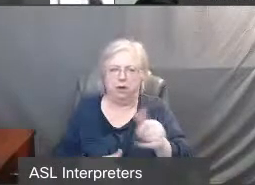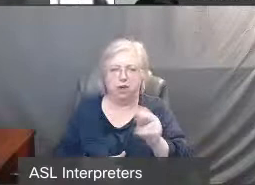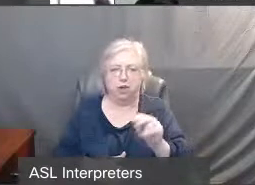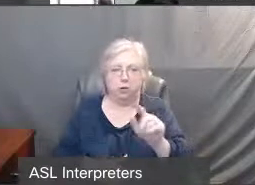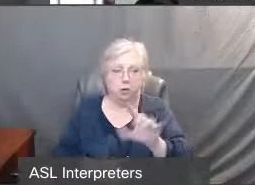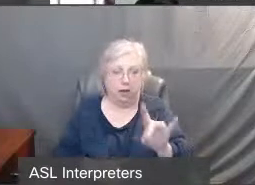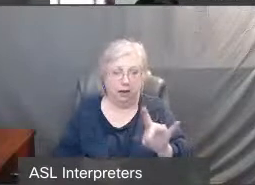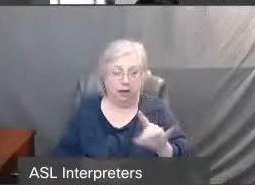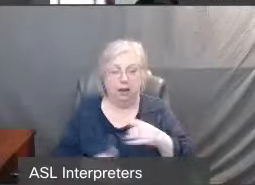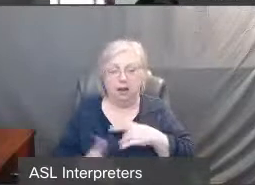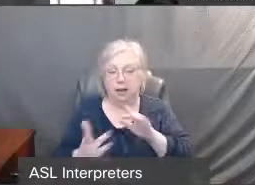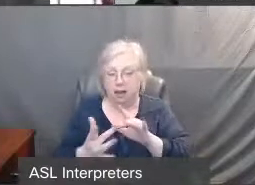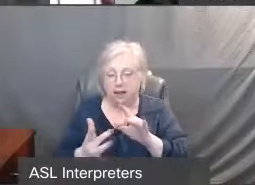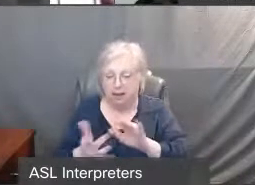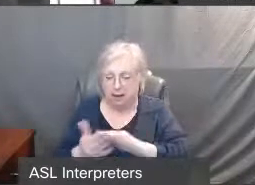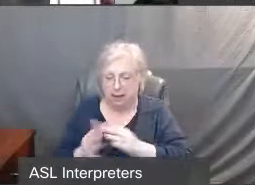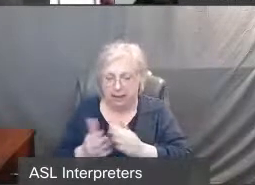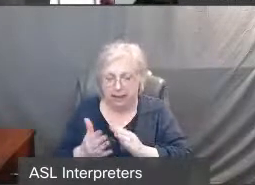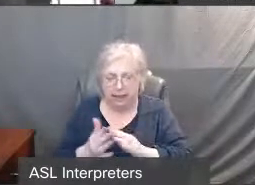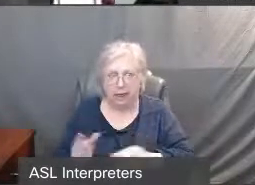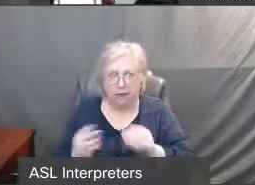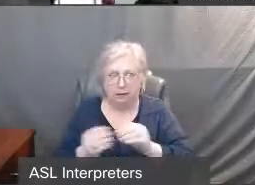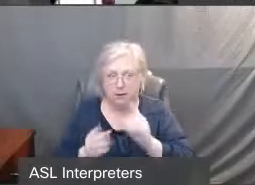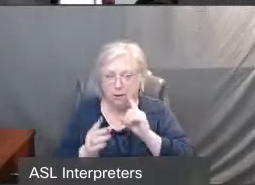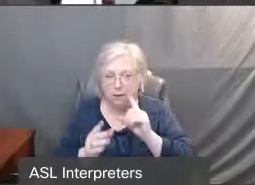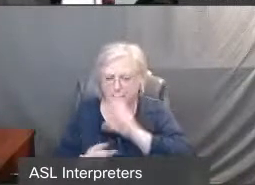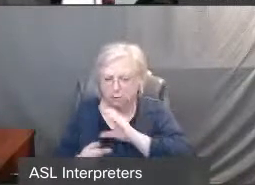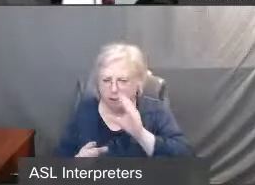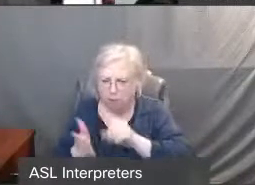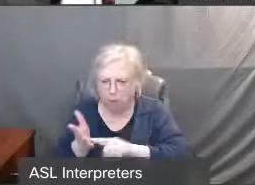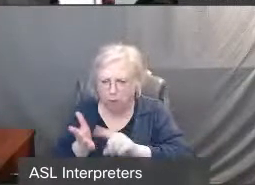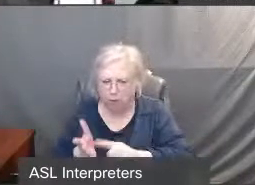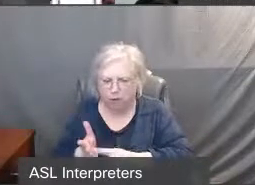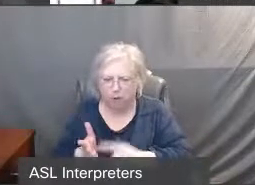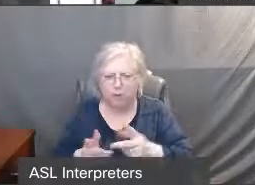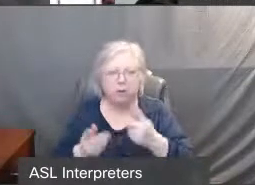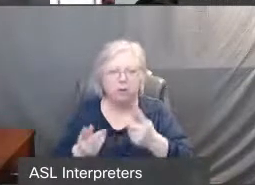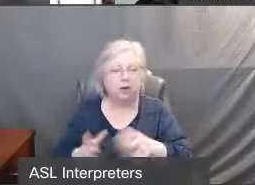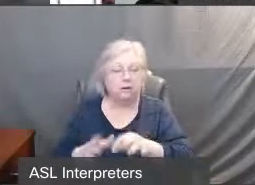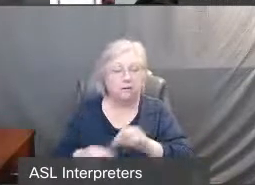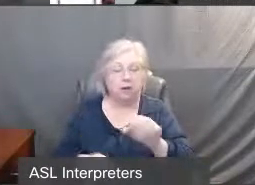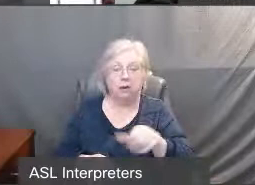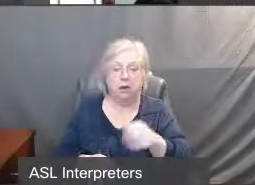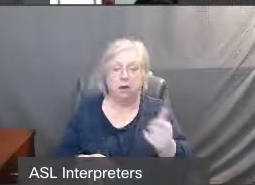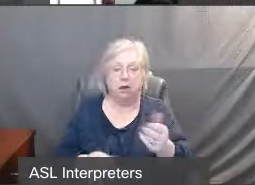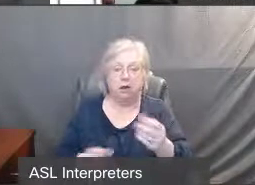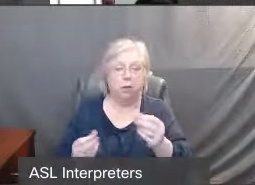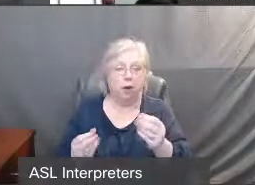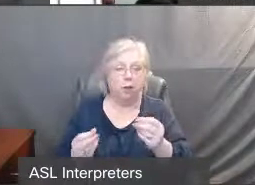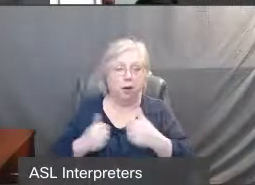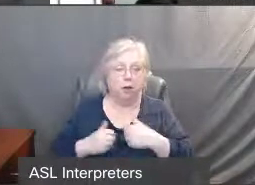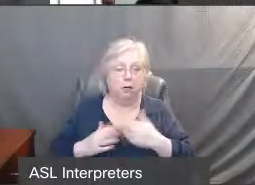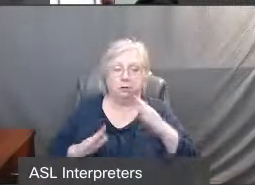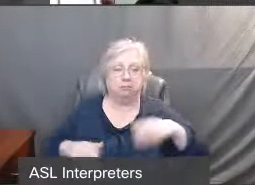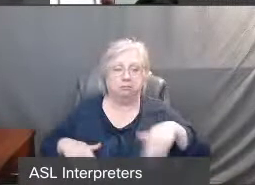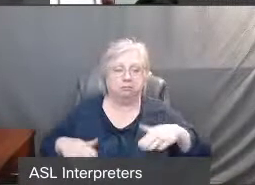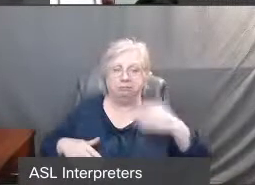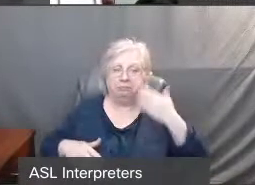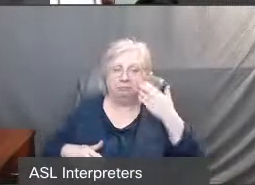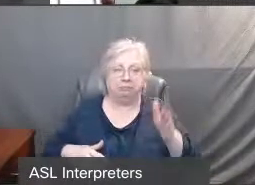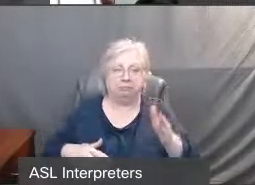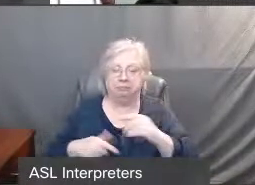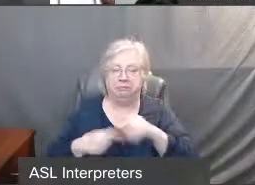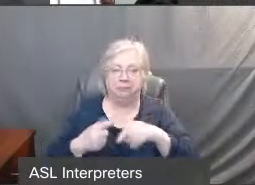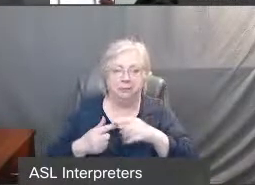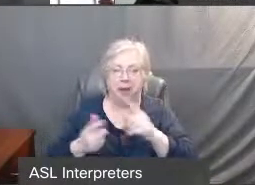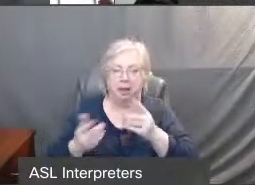the city and began to further explore the proposal, I encountered other property and business owners who had not been notified of the proposed